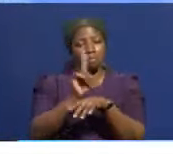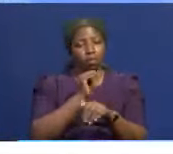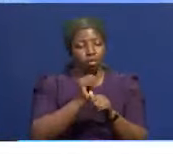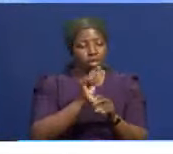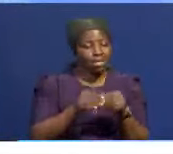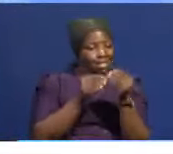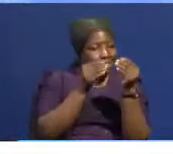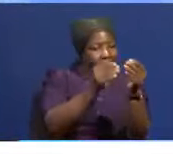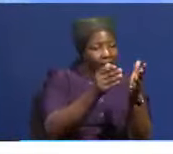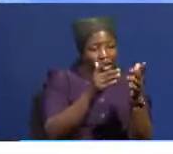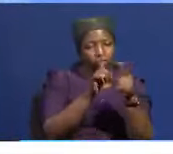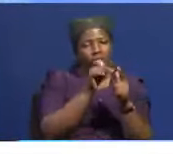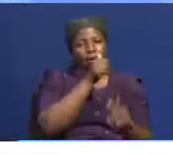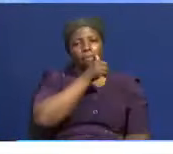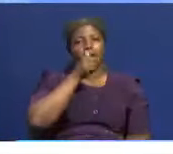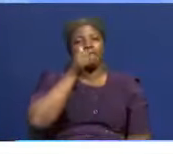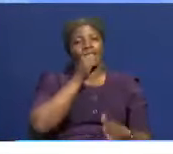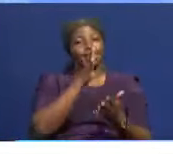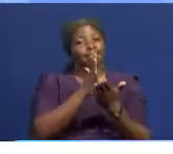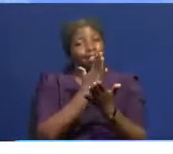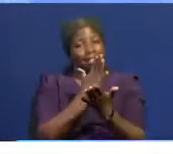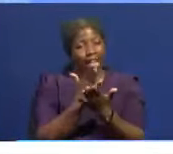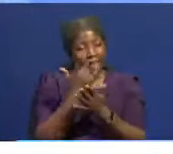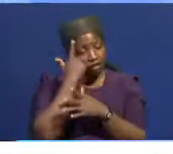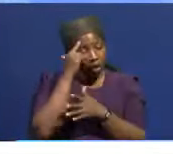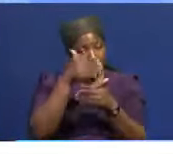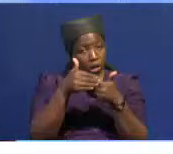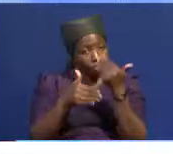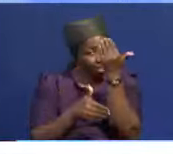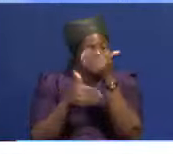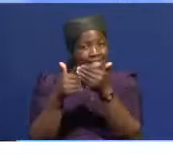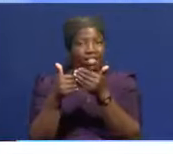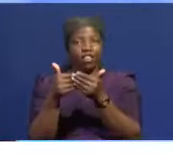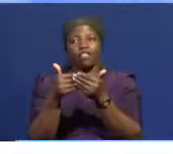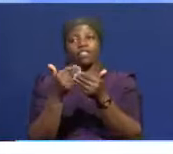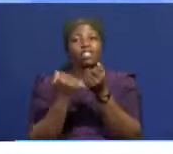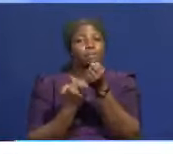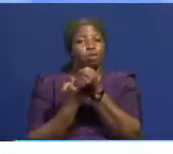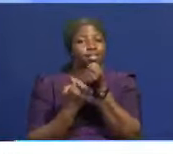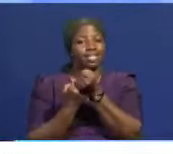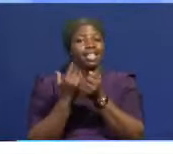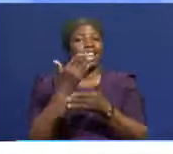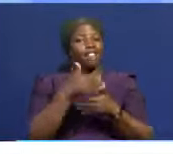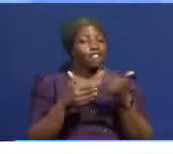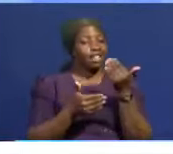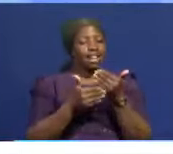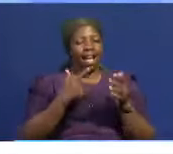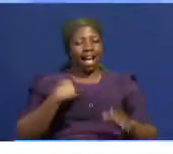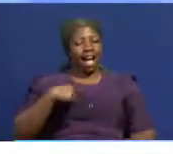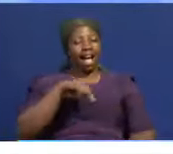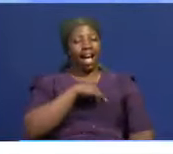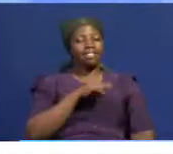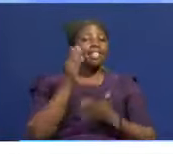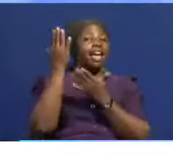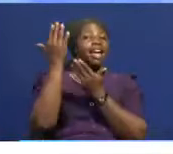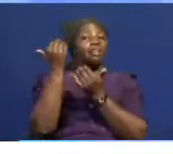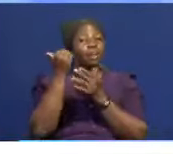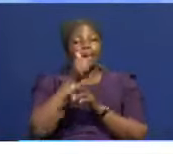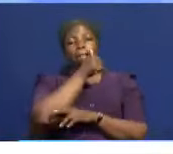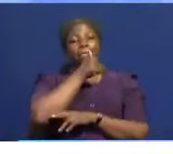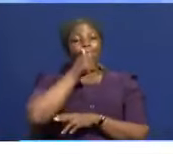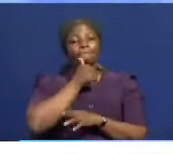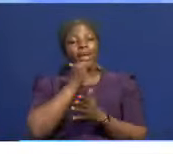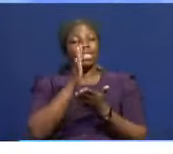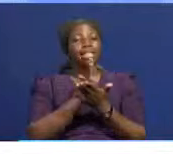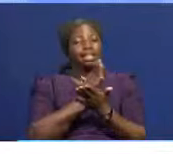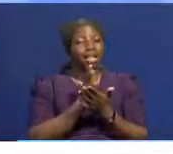availed to the private sector for building of the backbone infrastructure, we expect that the private sector is